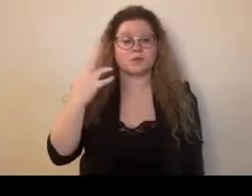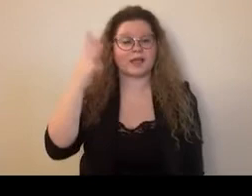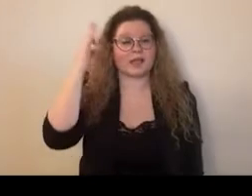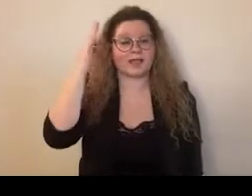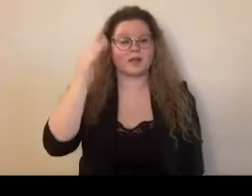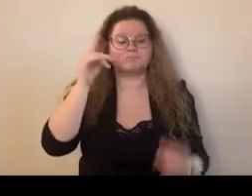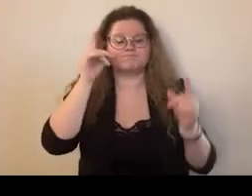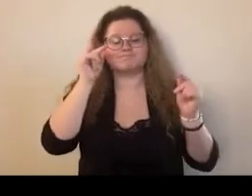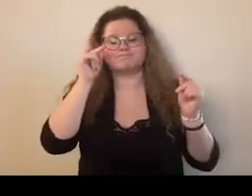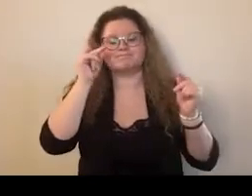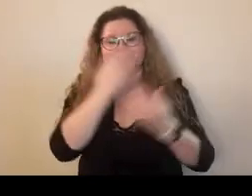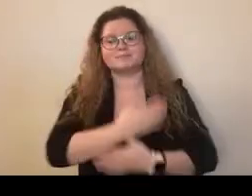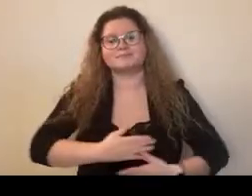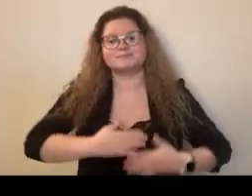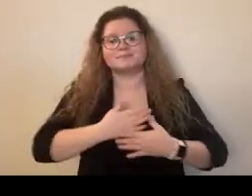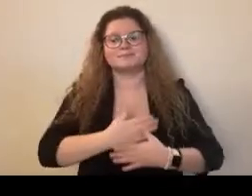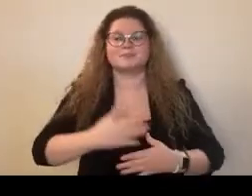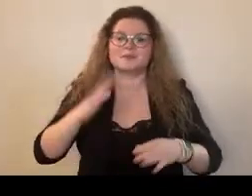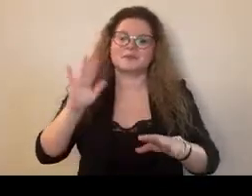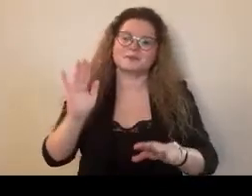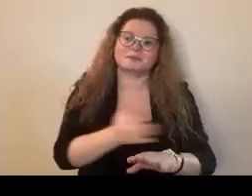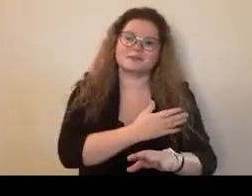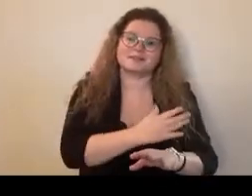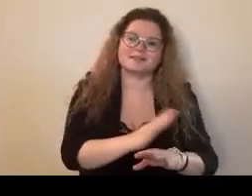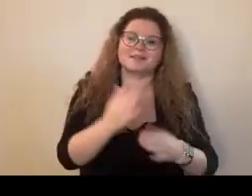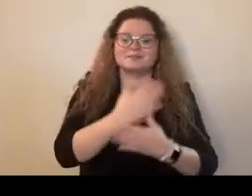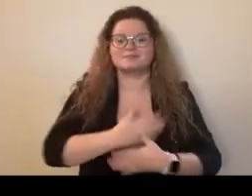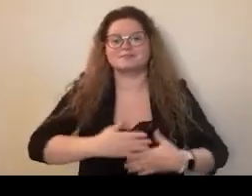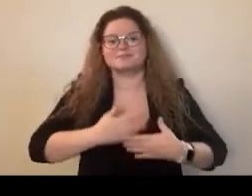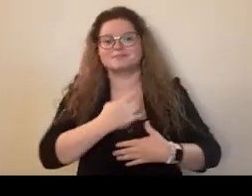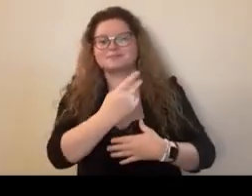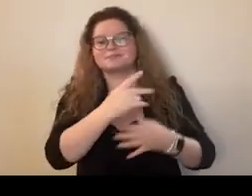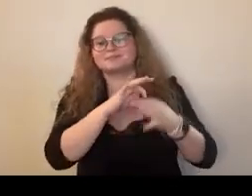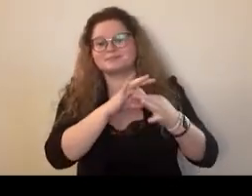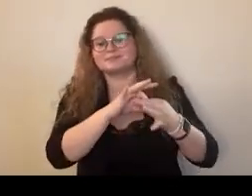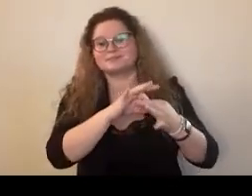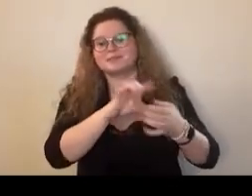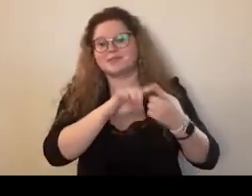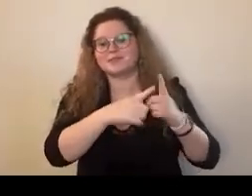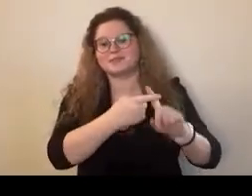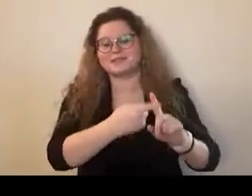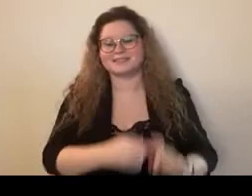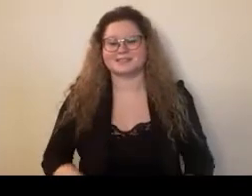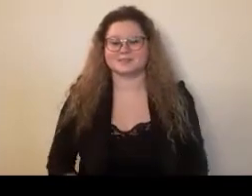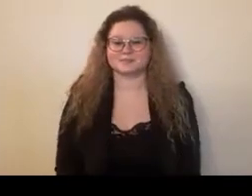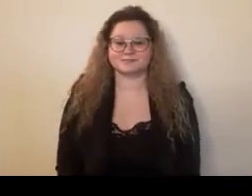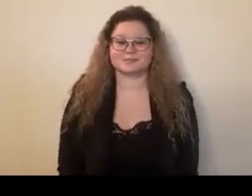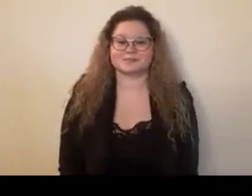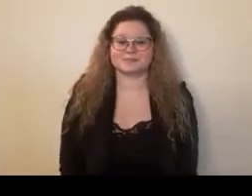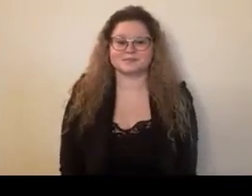closed, enjoying the music and enjoying the friendship as they move across the floor.